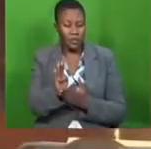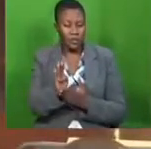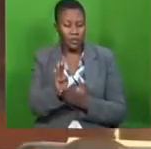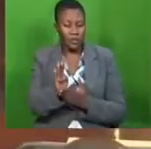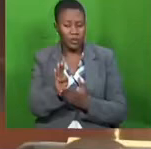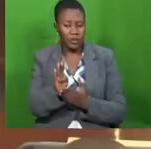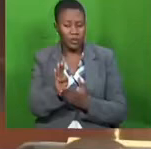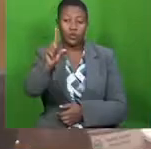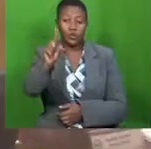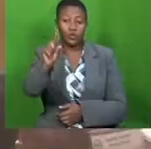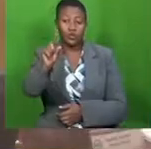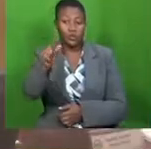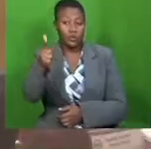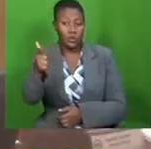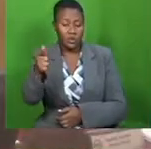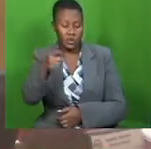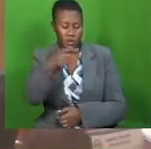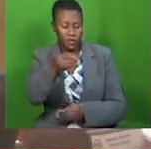your